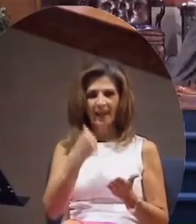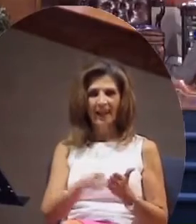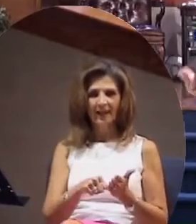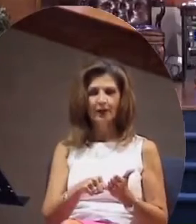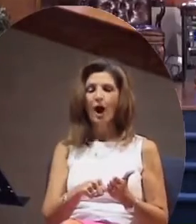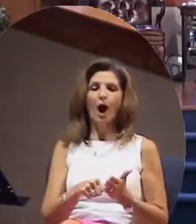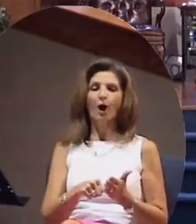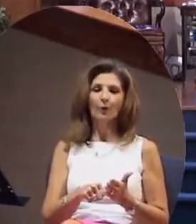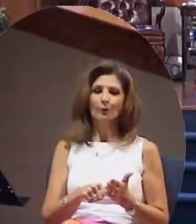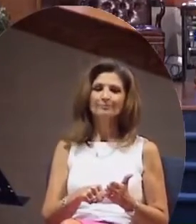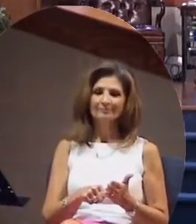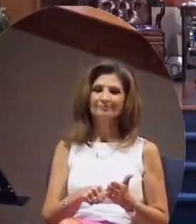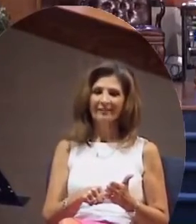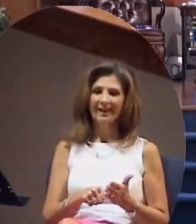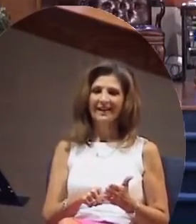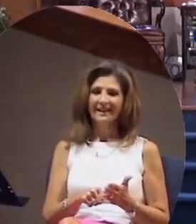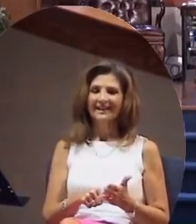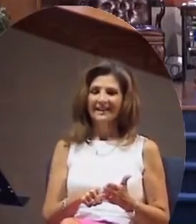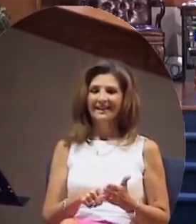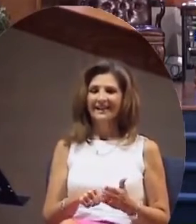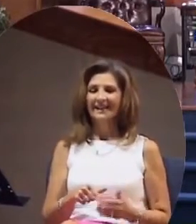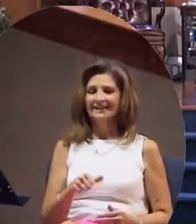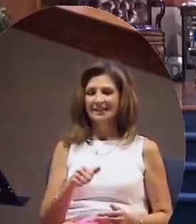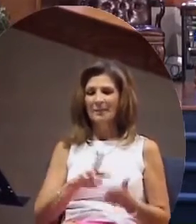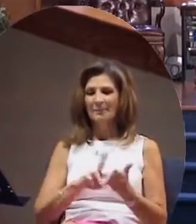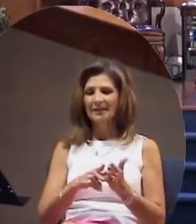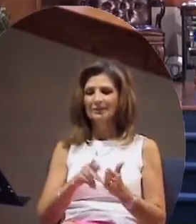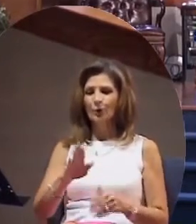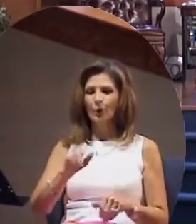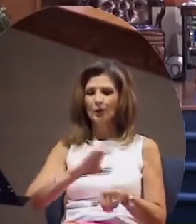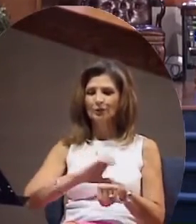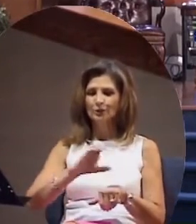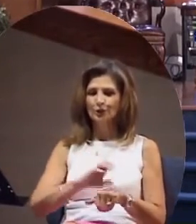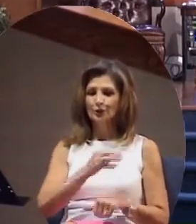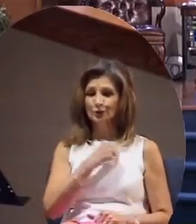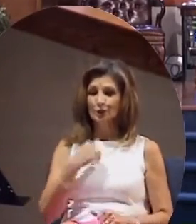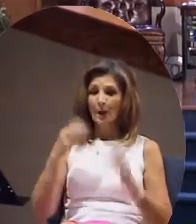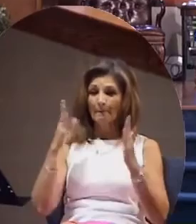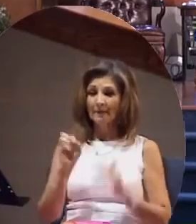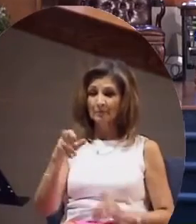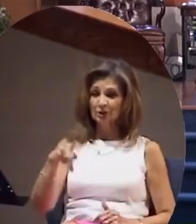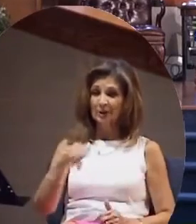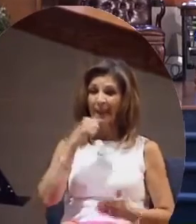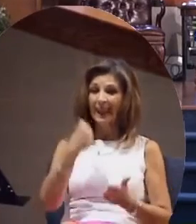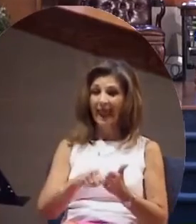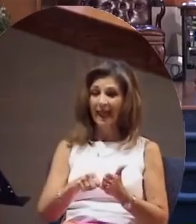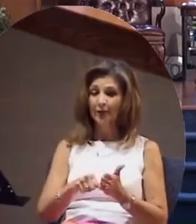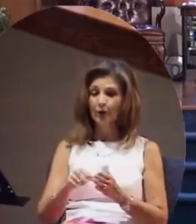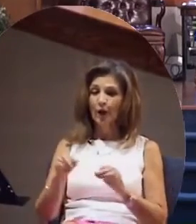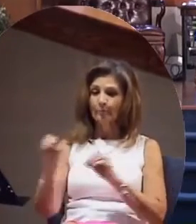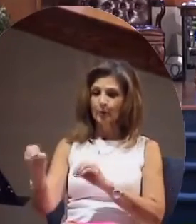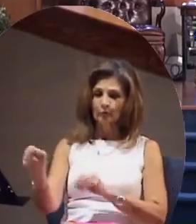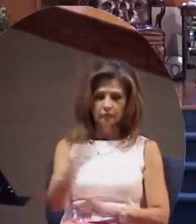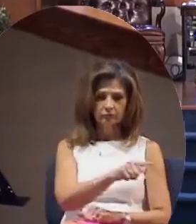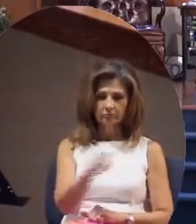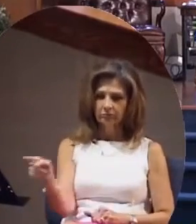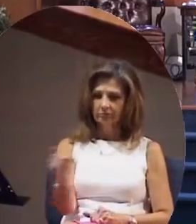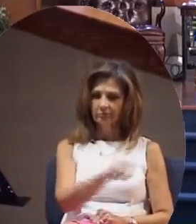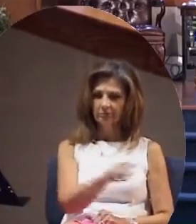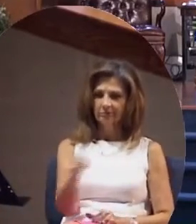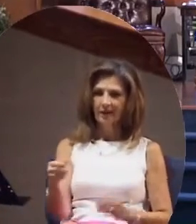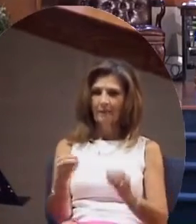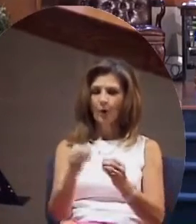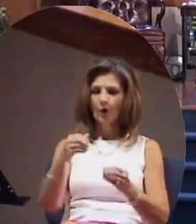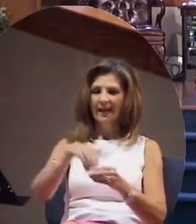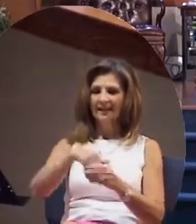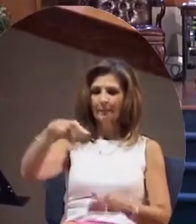we go to another church, and we want to exalt and magnify this preacher. And the youngins are saying, what's wrong with that preacher, I guess?